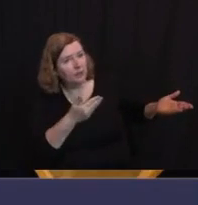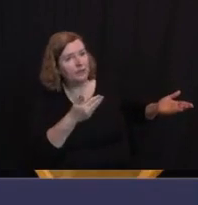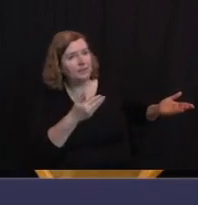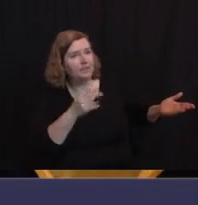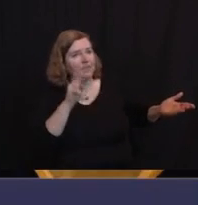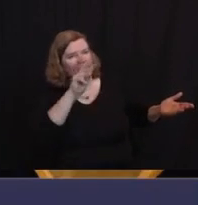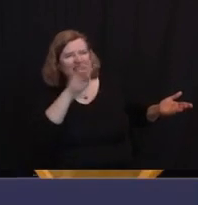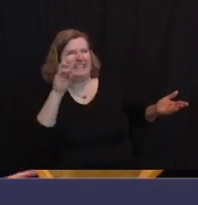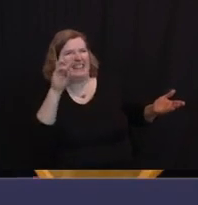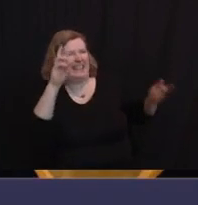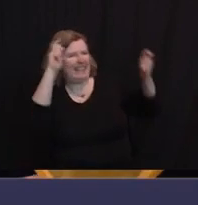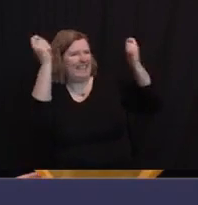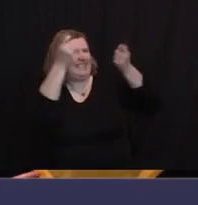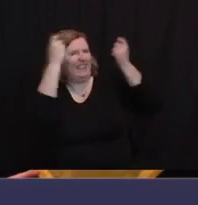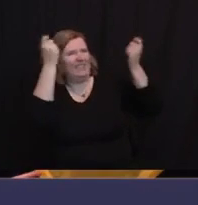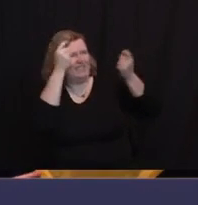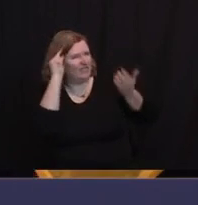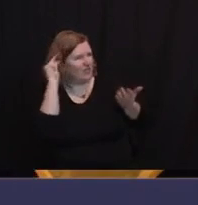NJ.com.